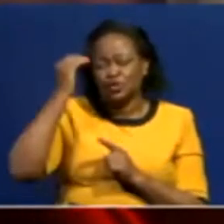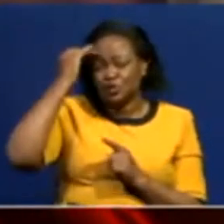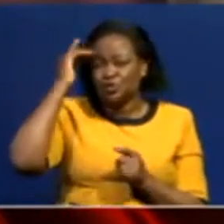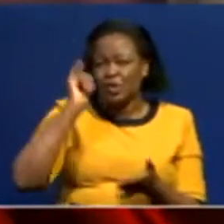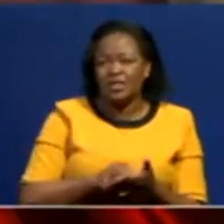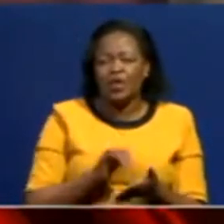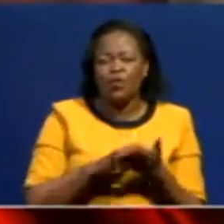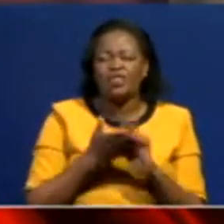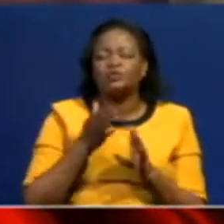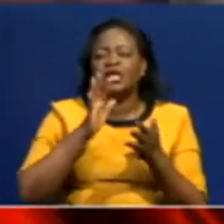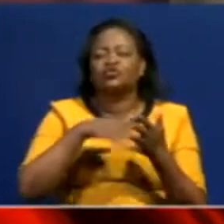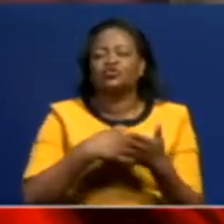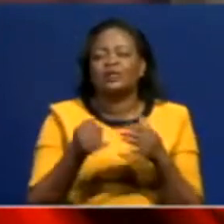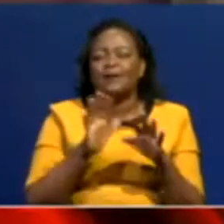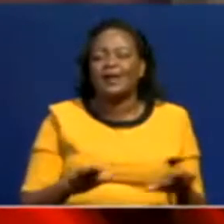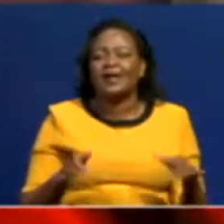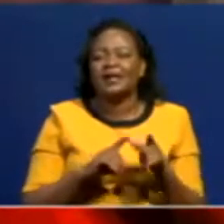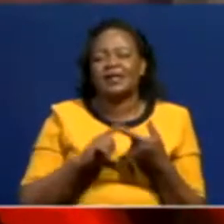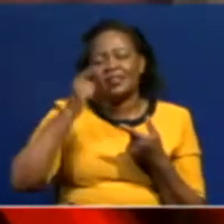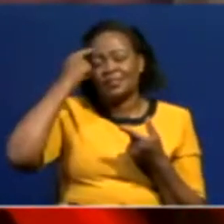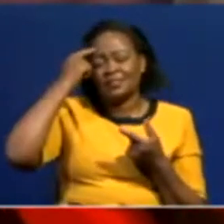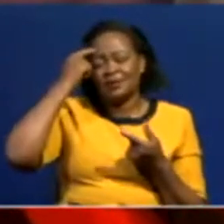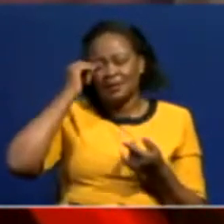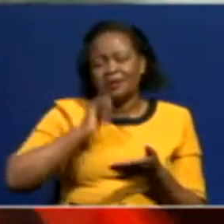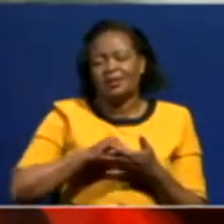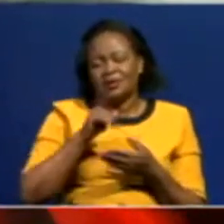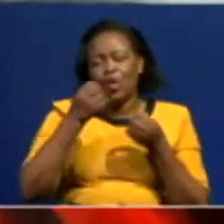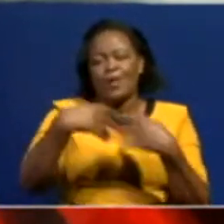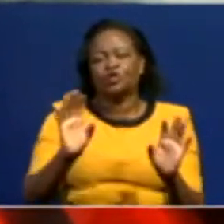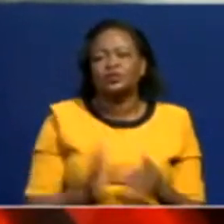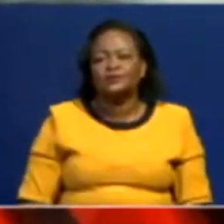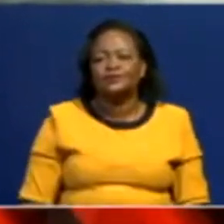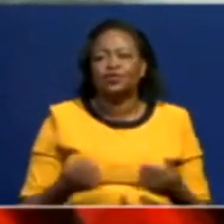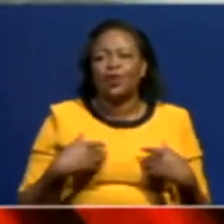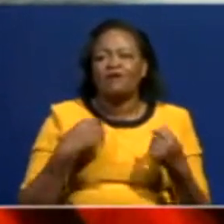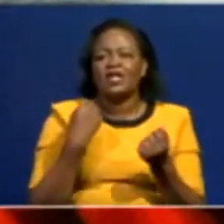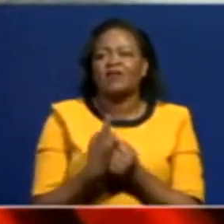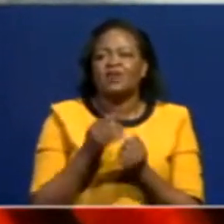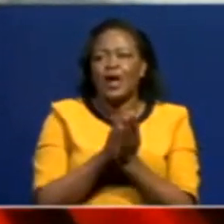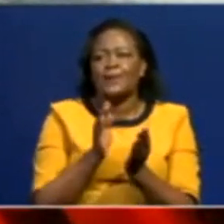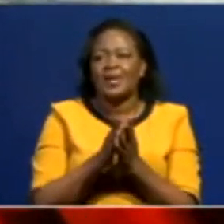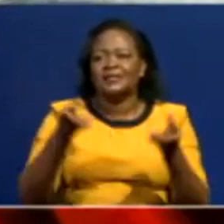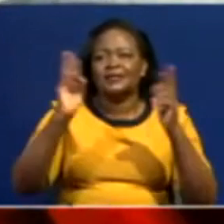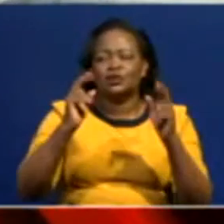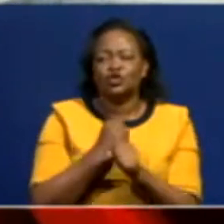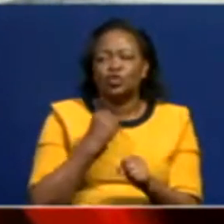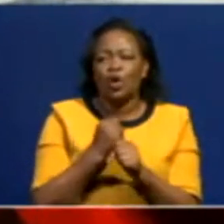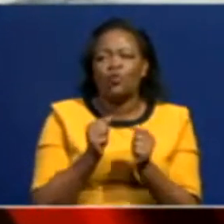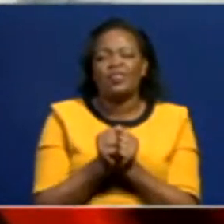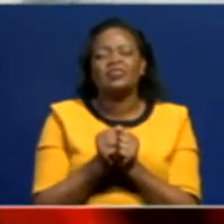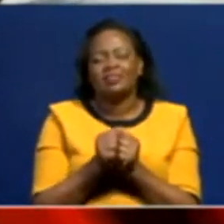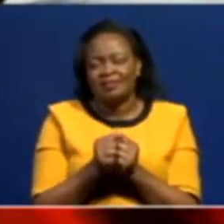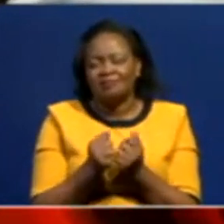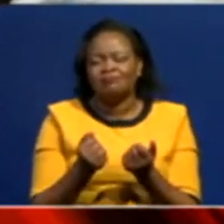without a structured market, I think all that will be lost. There are 11 banks ready to work with warehouse receipt